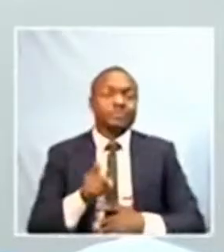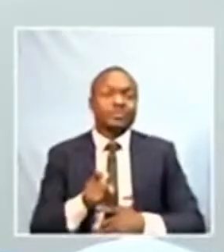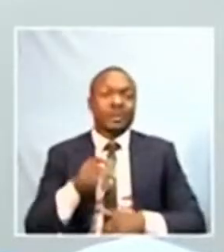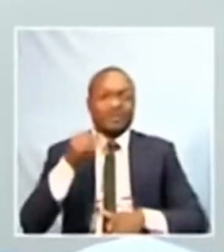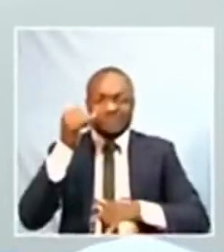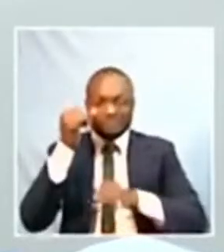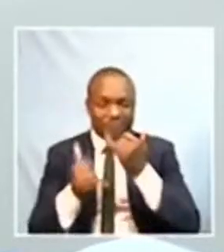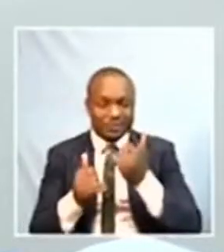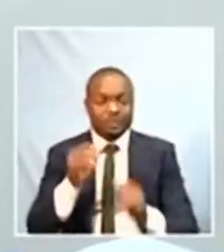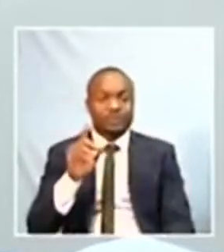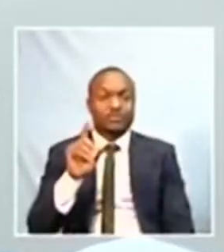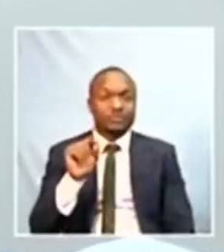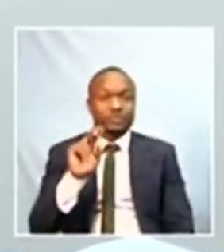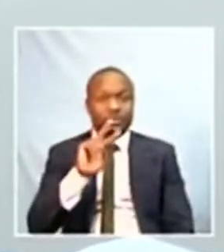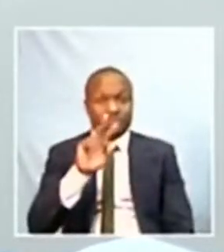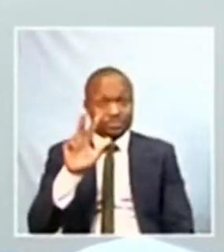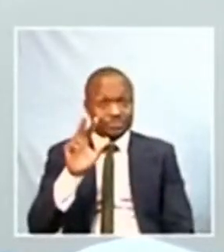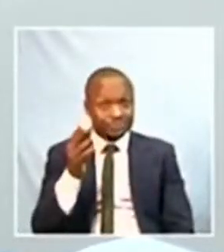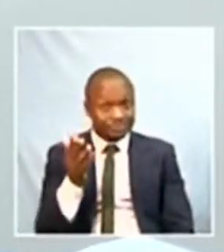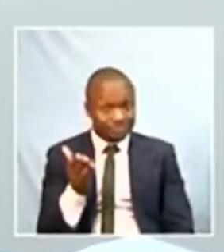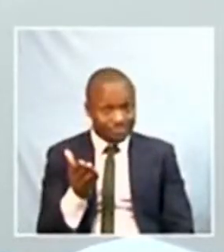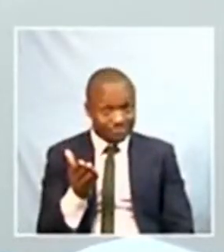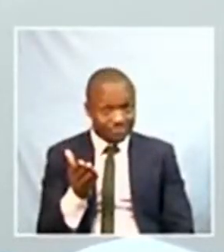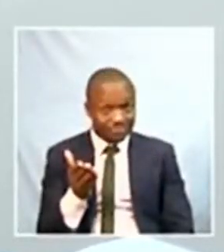in 2023, correct?